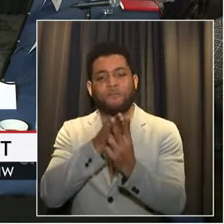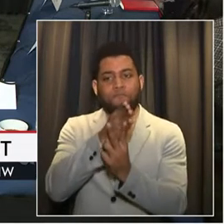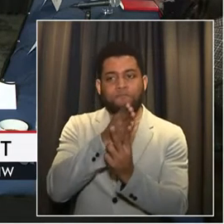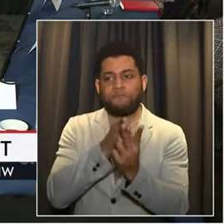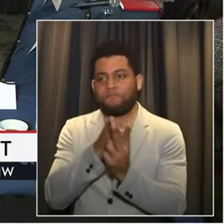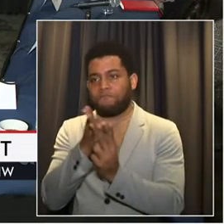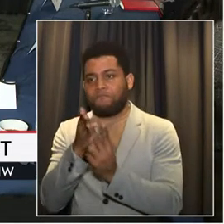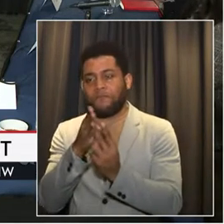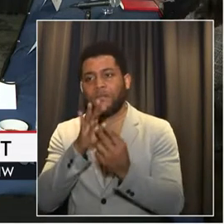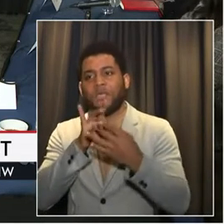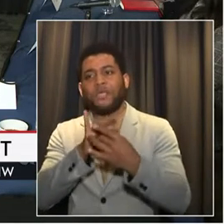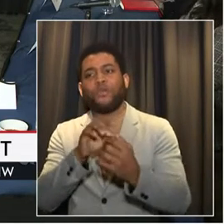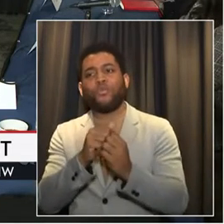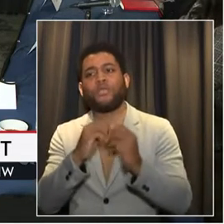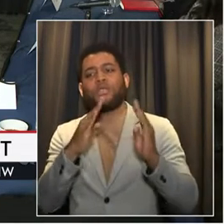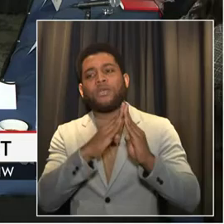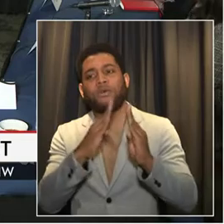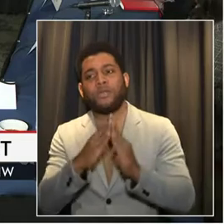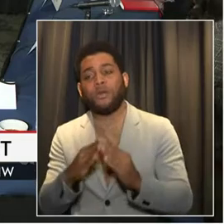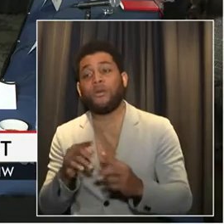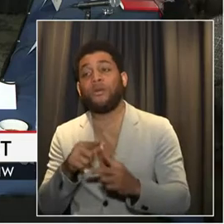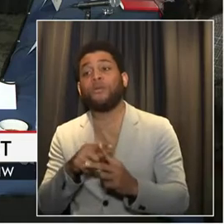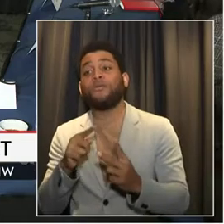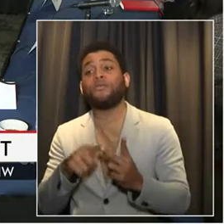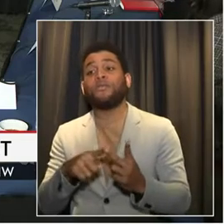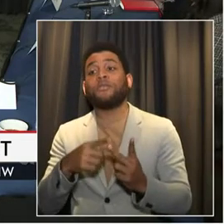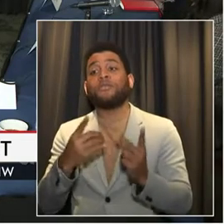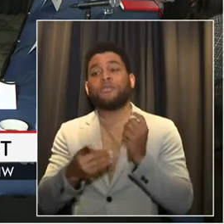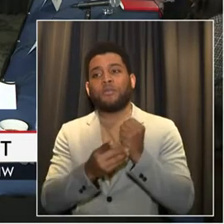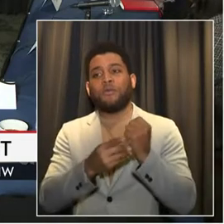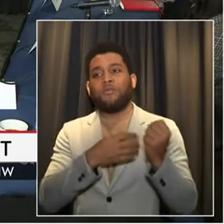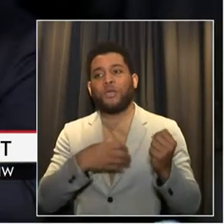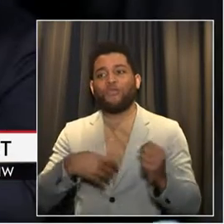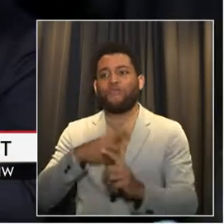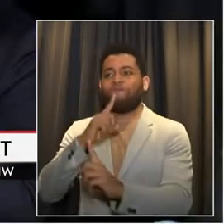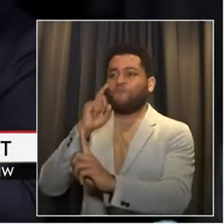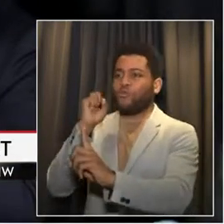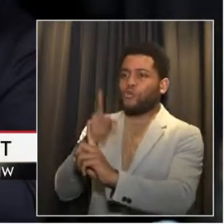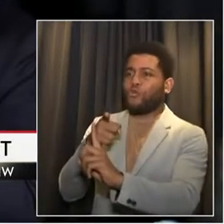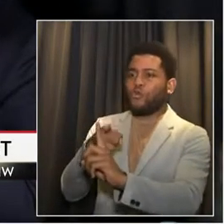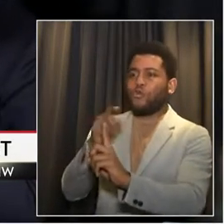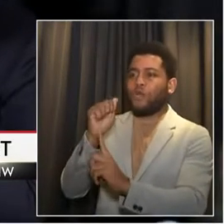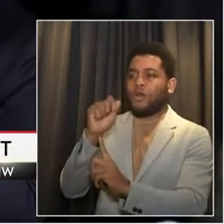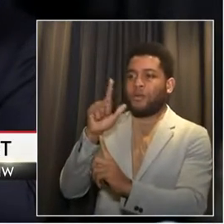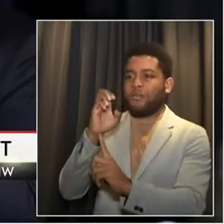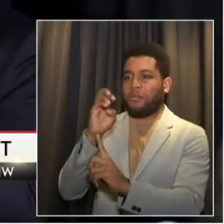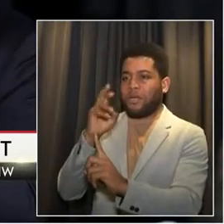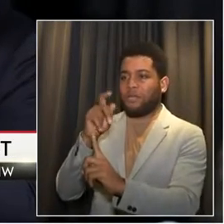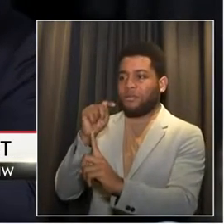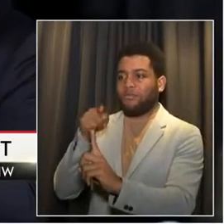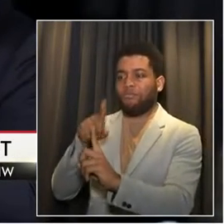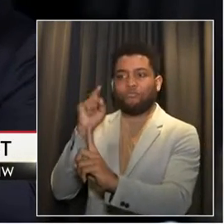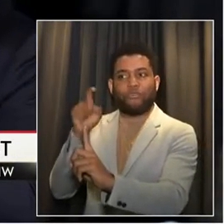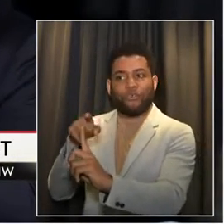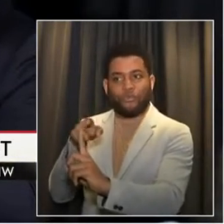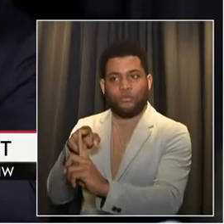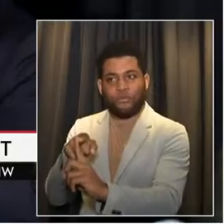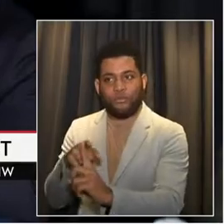downtown, Deputy Mayor Albert. Connected to what came up earlier, I'm of the mind we all have a stake